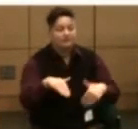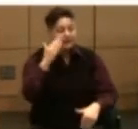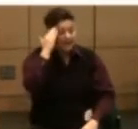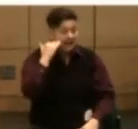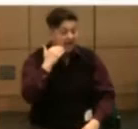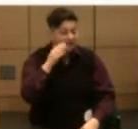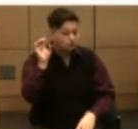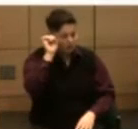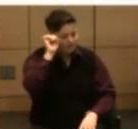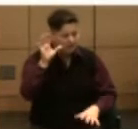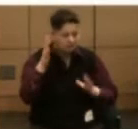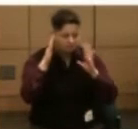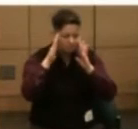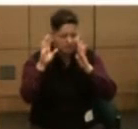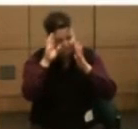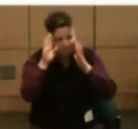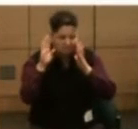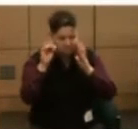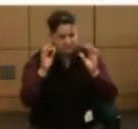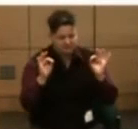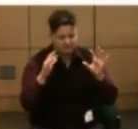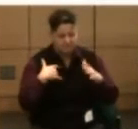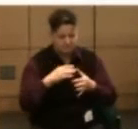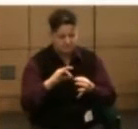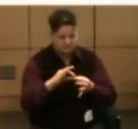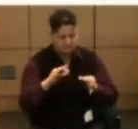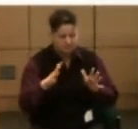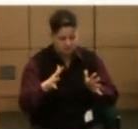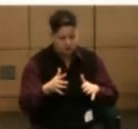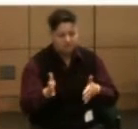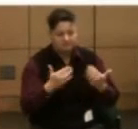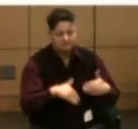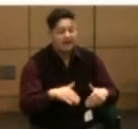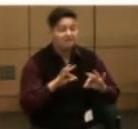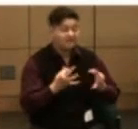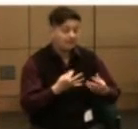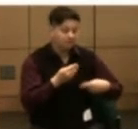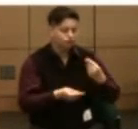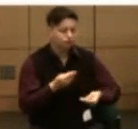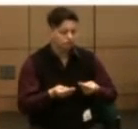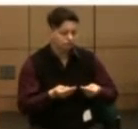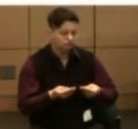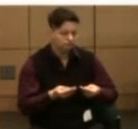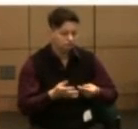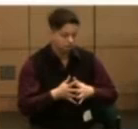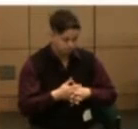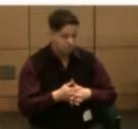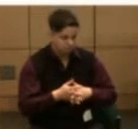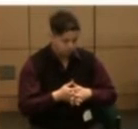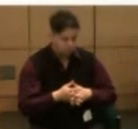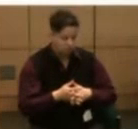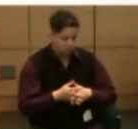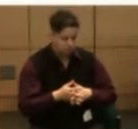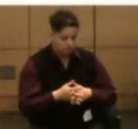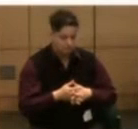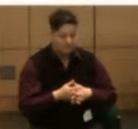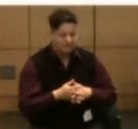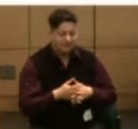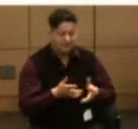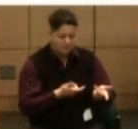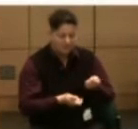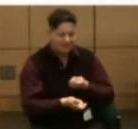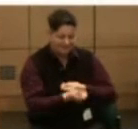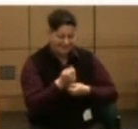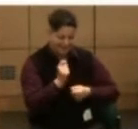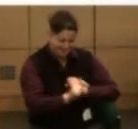And then family history of childhood or young adult hearing loss is also very important to elicit. However, what I do find is that a lot